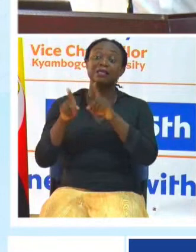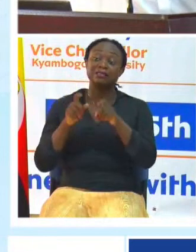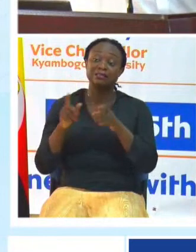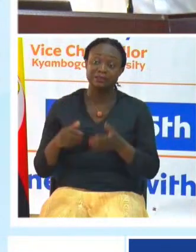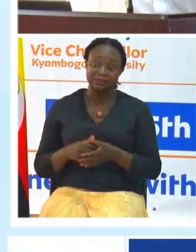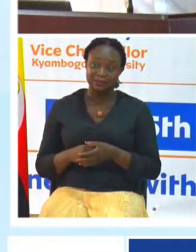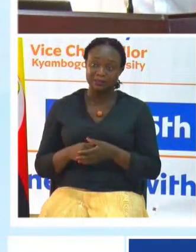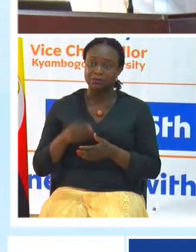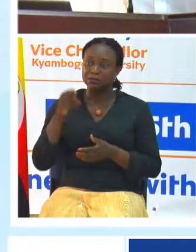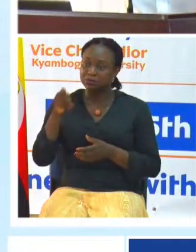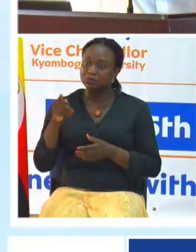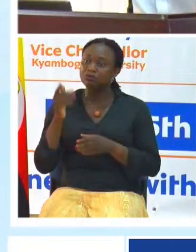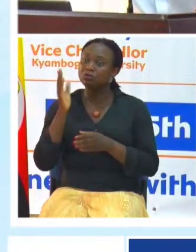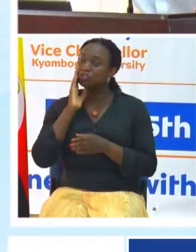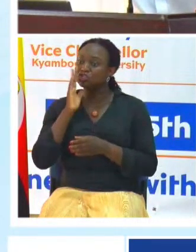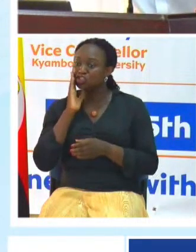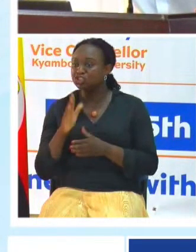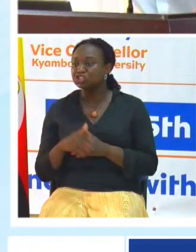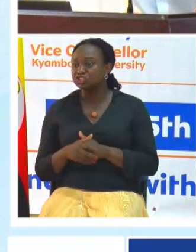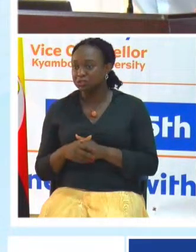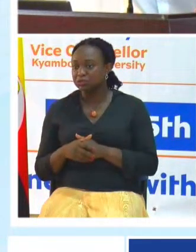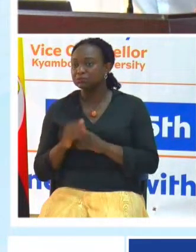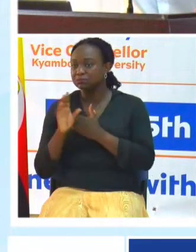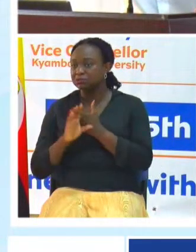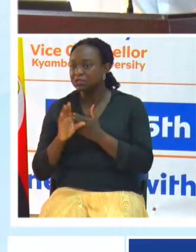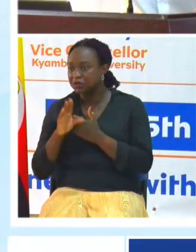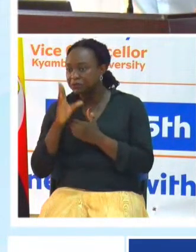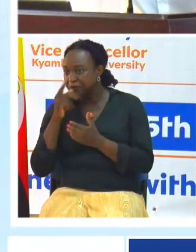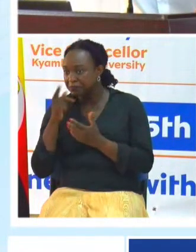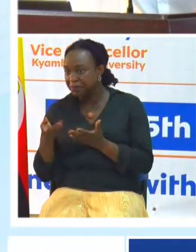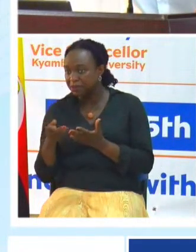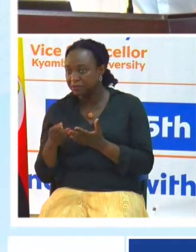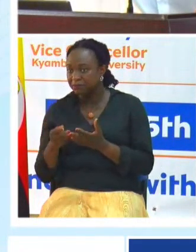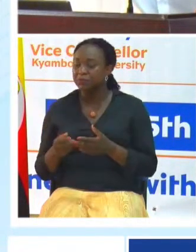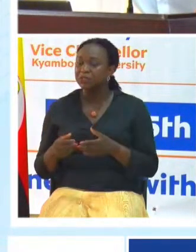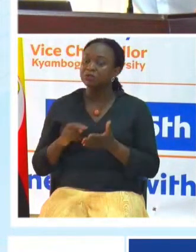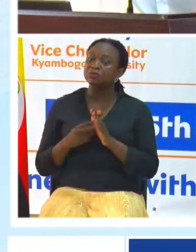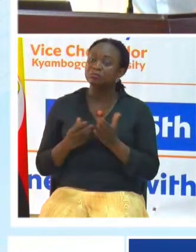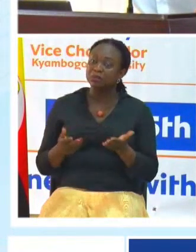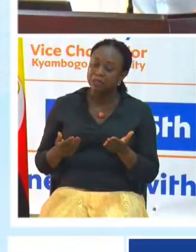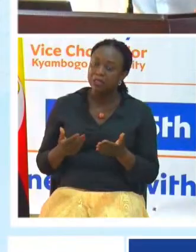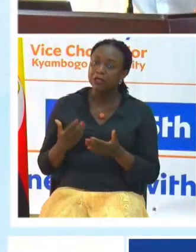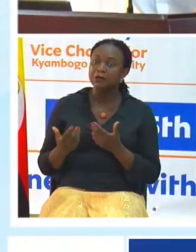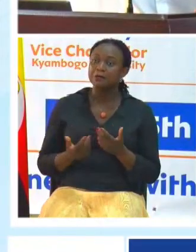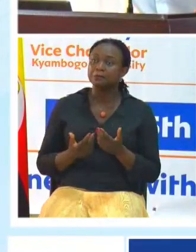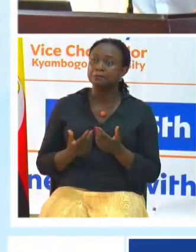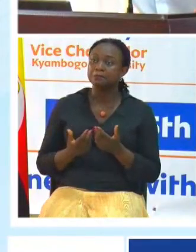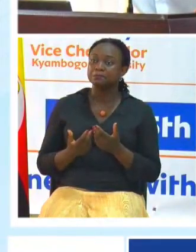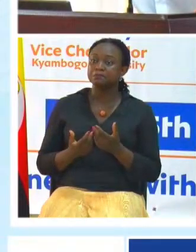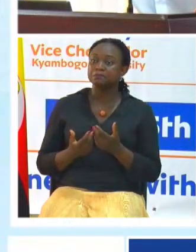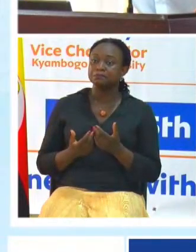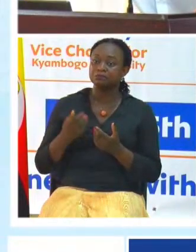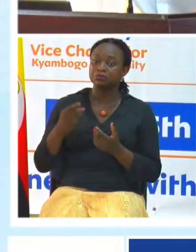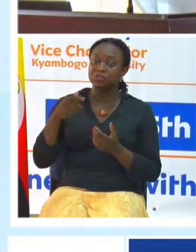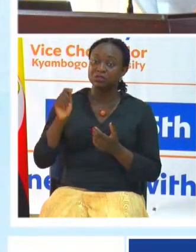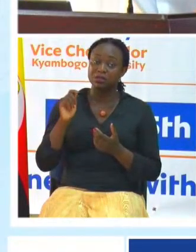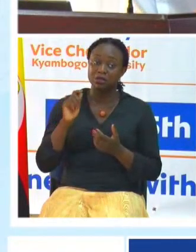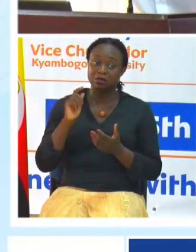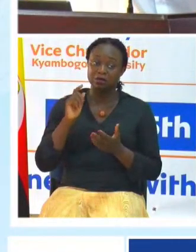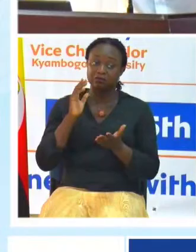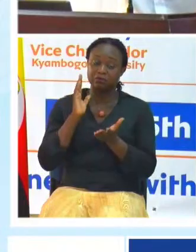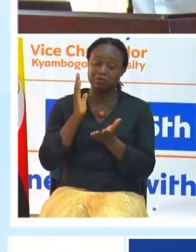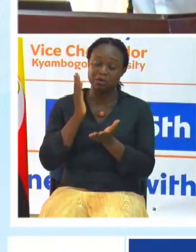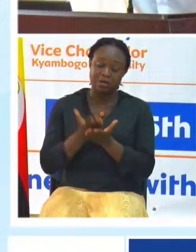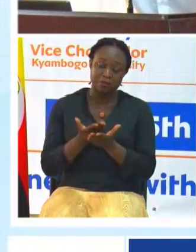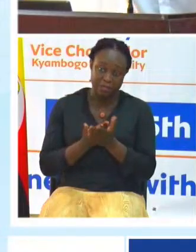an English speaking country, so I expect you to vouch for yourselves and actually not apply and